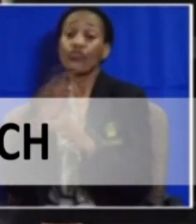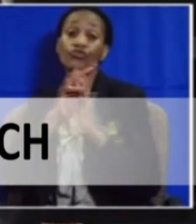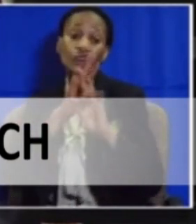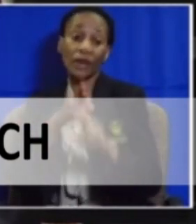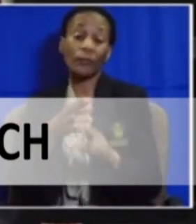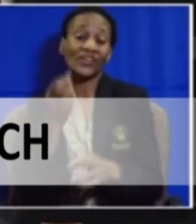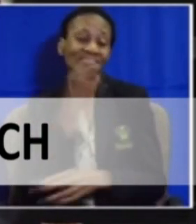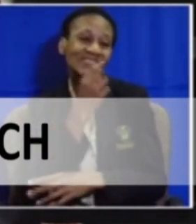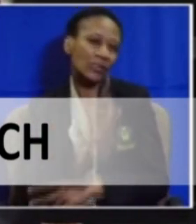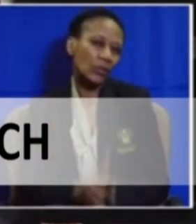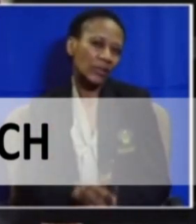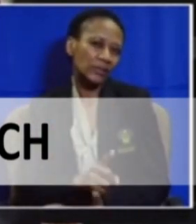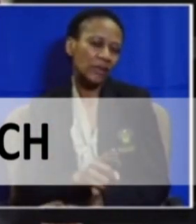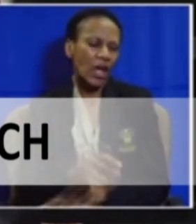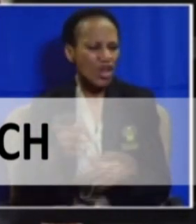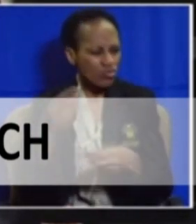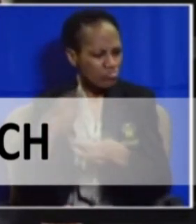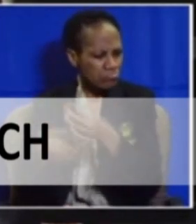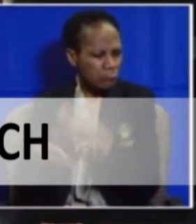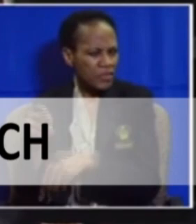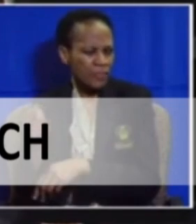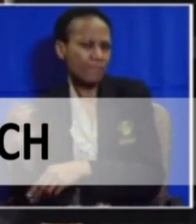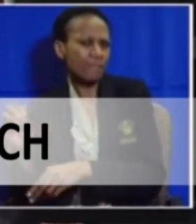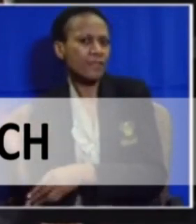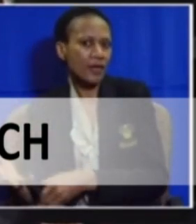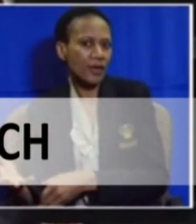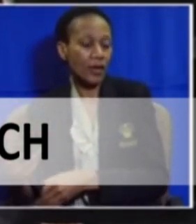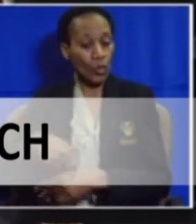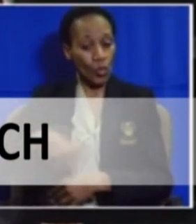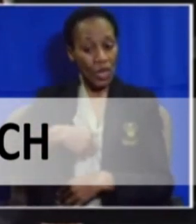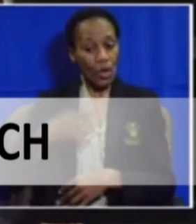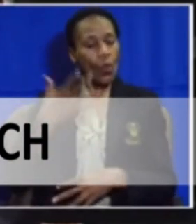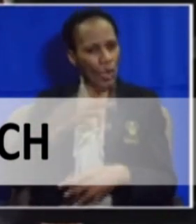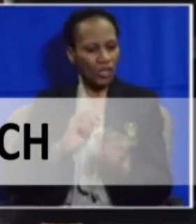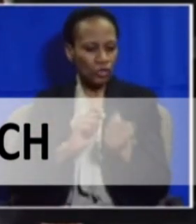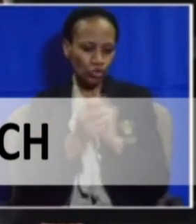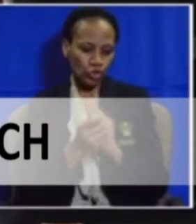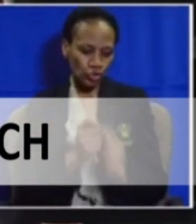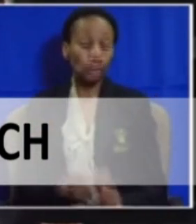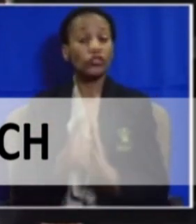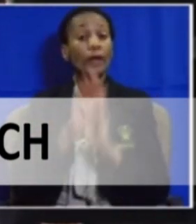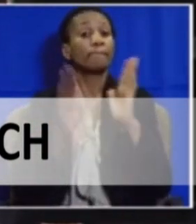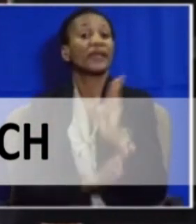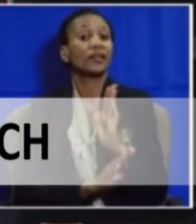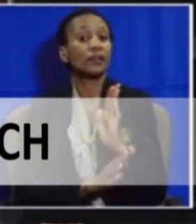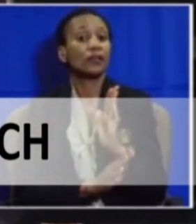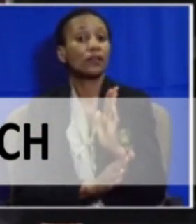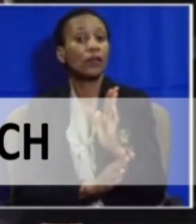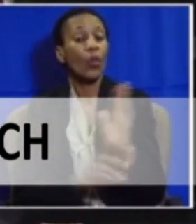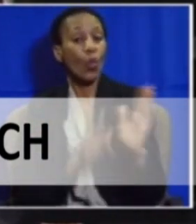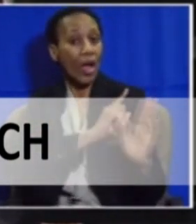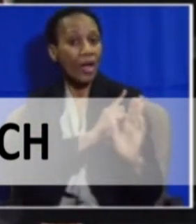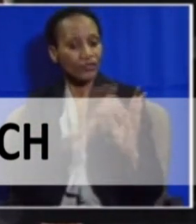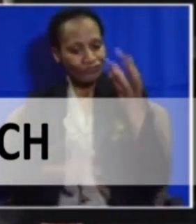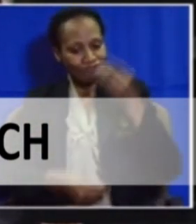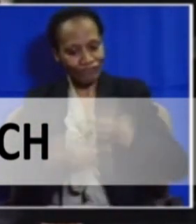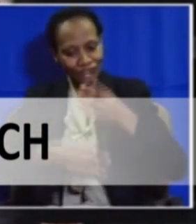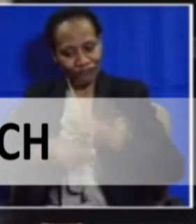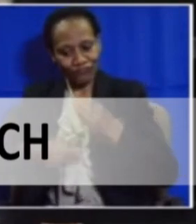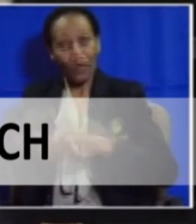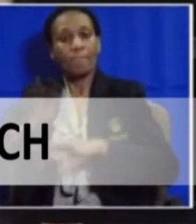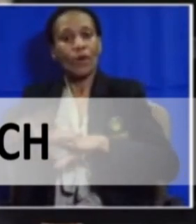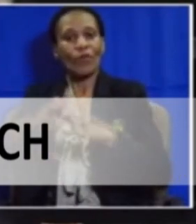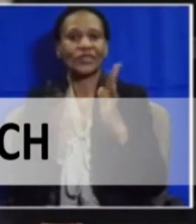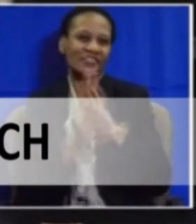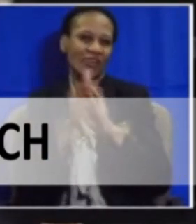state procurement, we are revising the bill to take account of these developments.